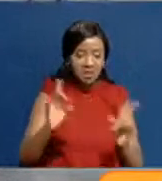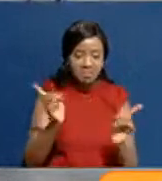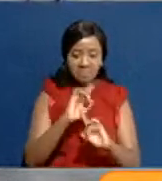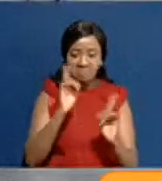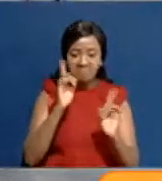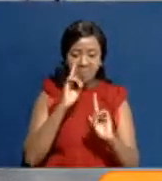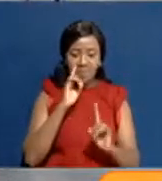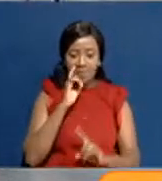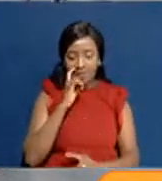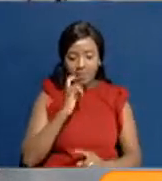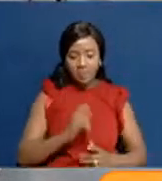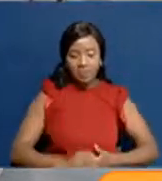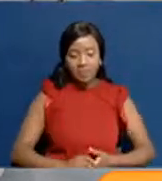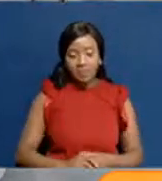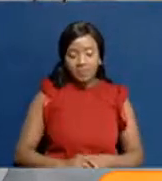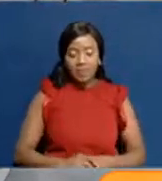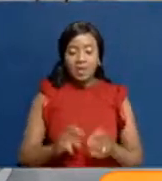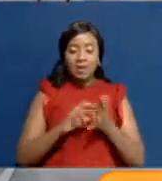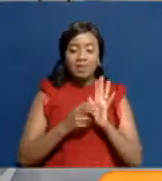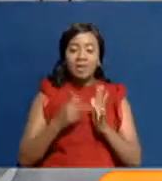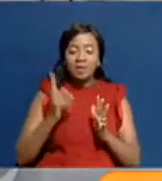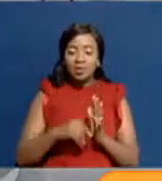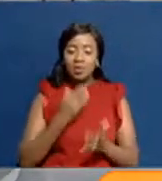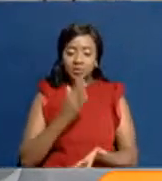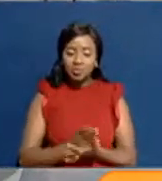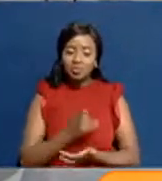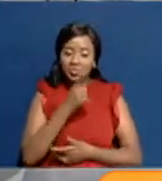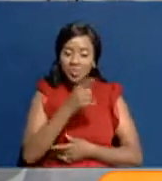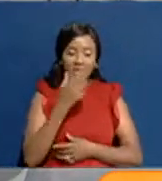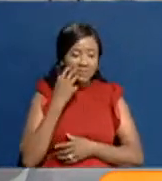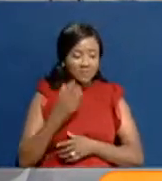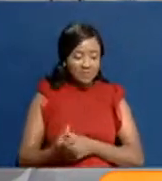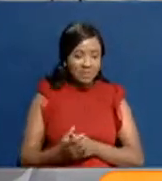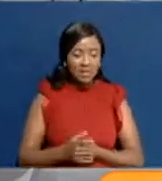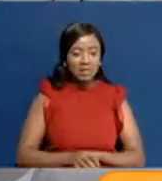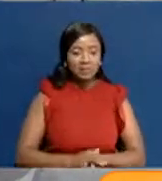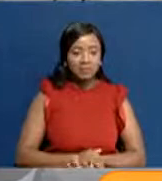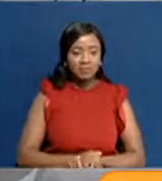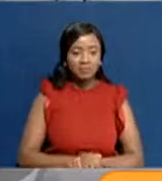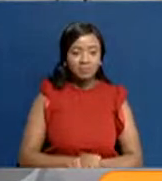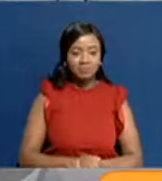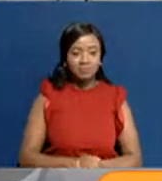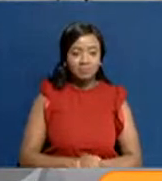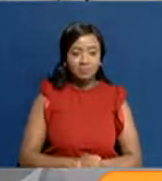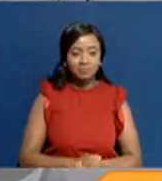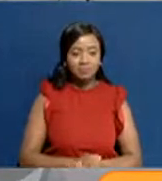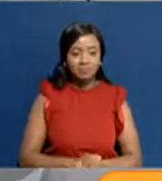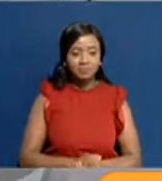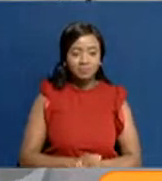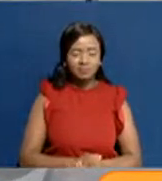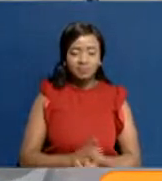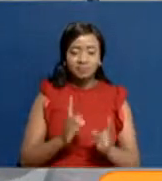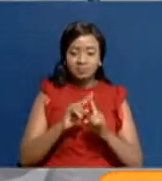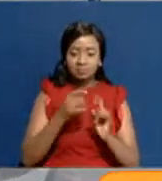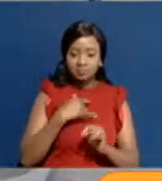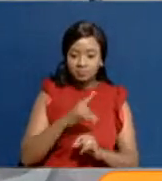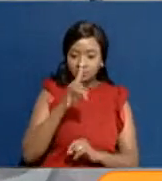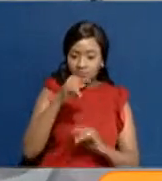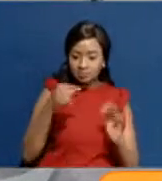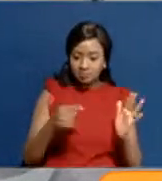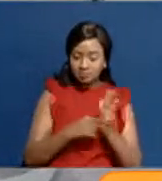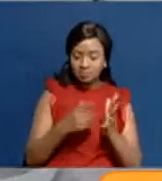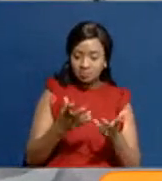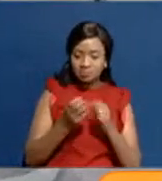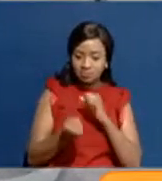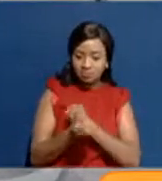is really unfortunate. And there is one thing that it also points